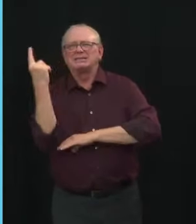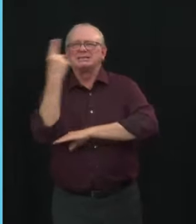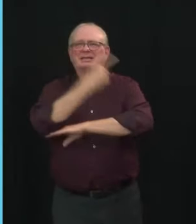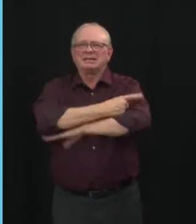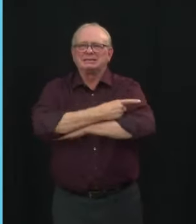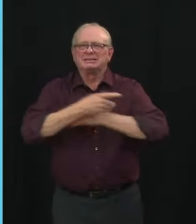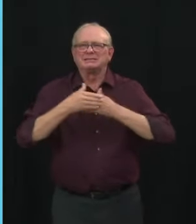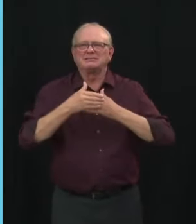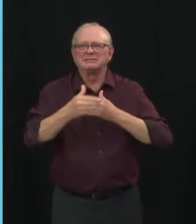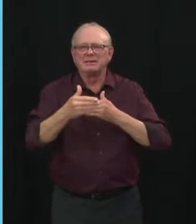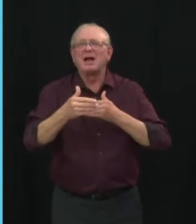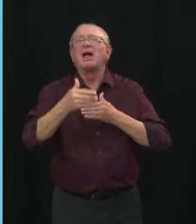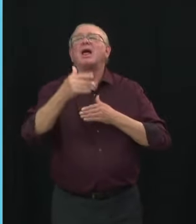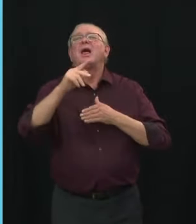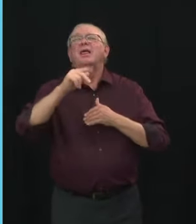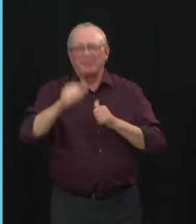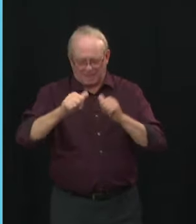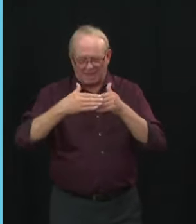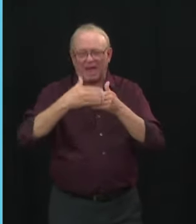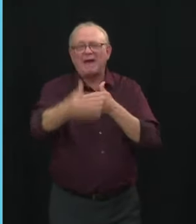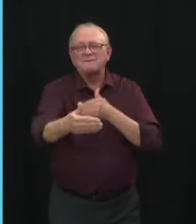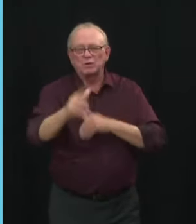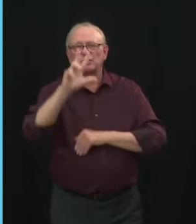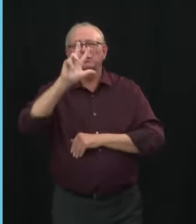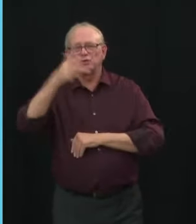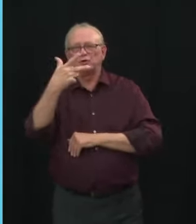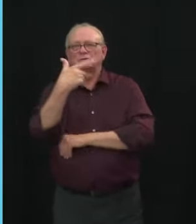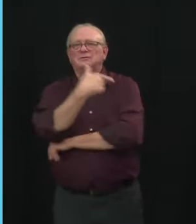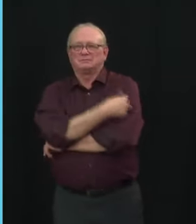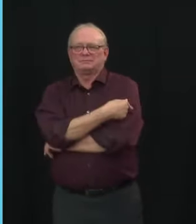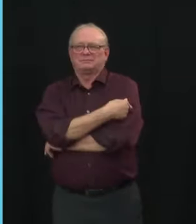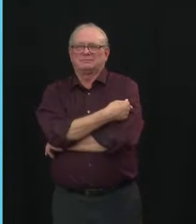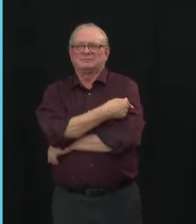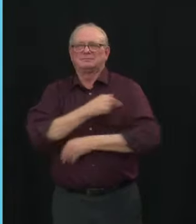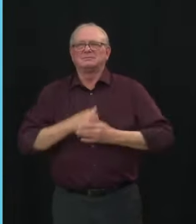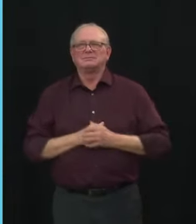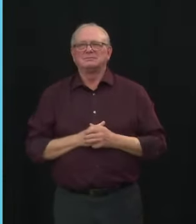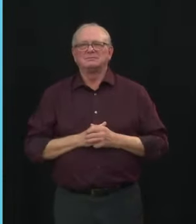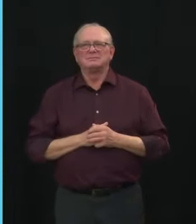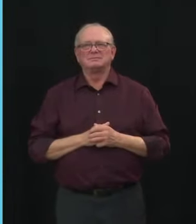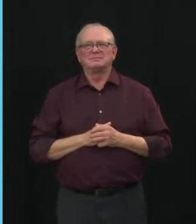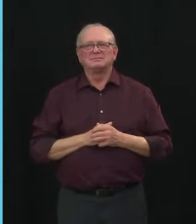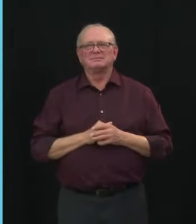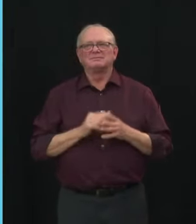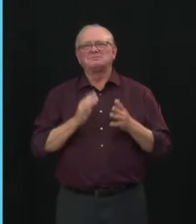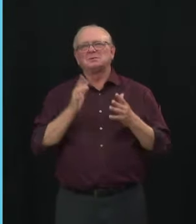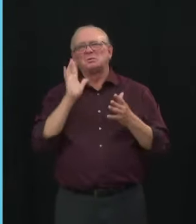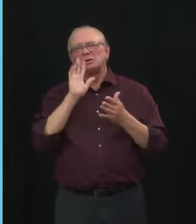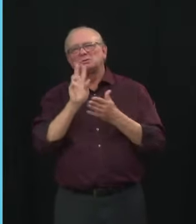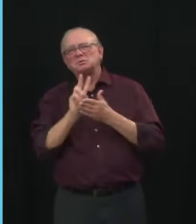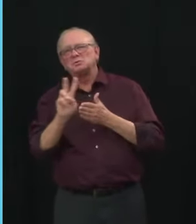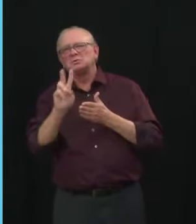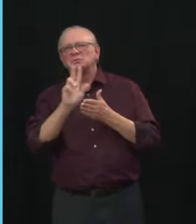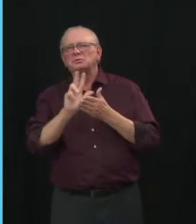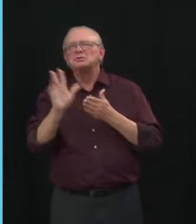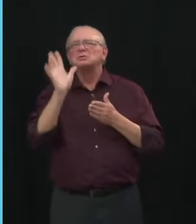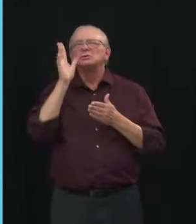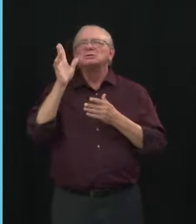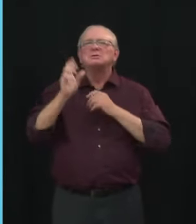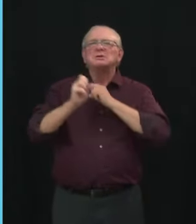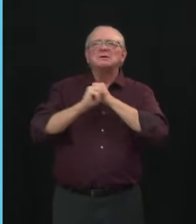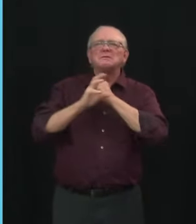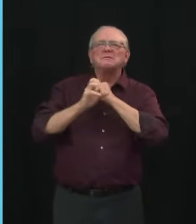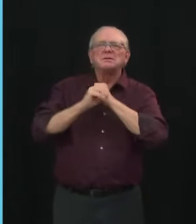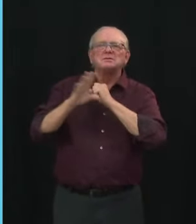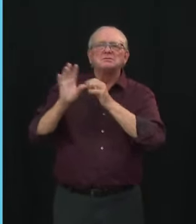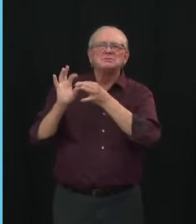in the coming weeks a campaign to ask people to get their shots and their third dose, because it's going to be important to protect against severe